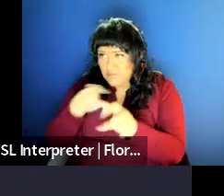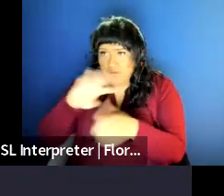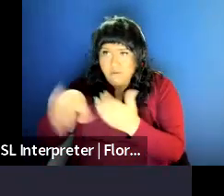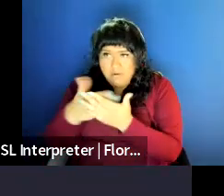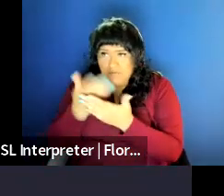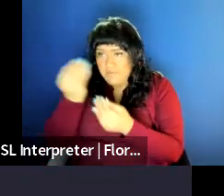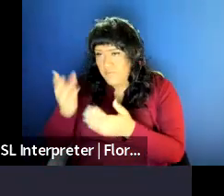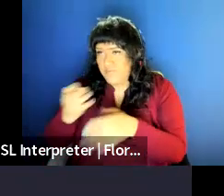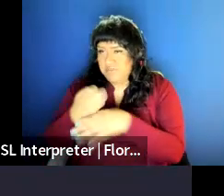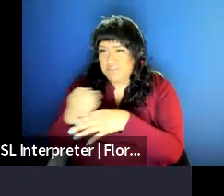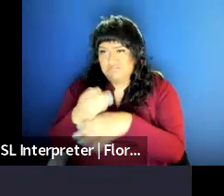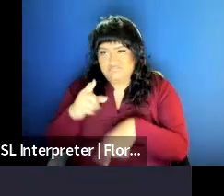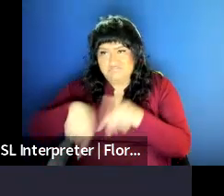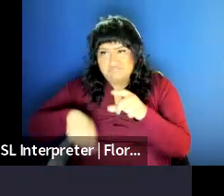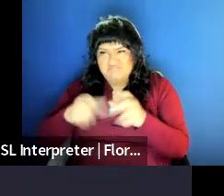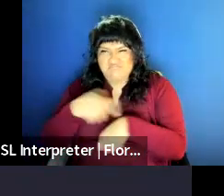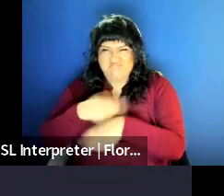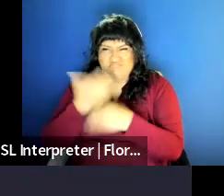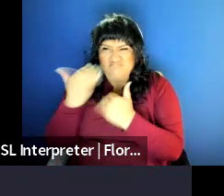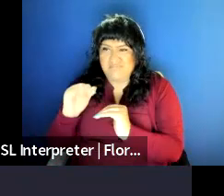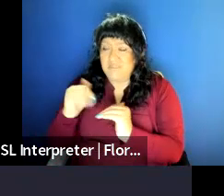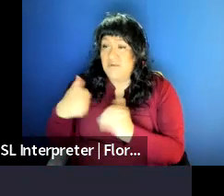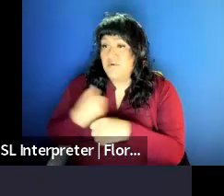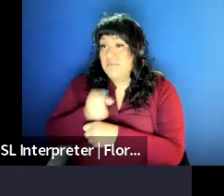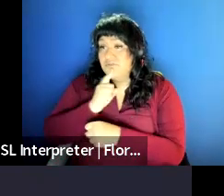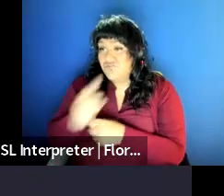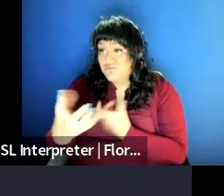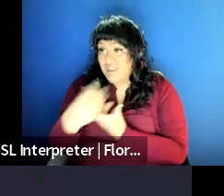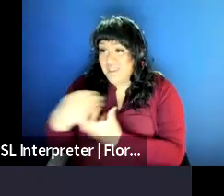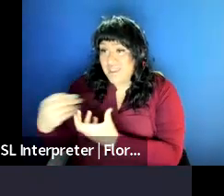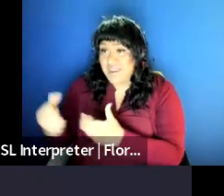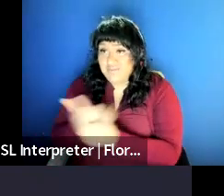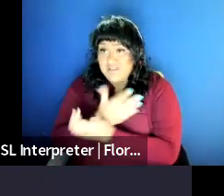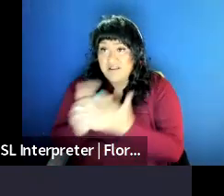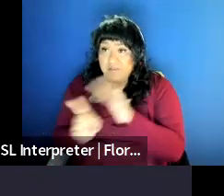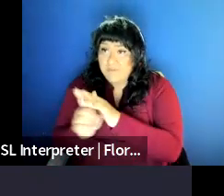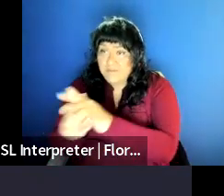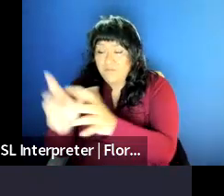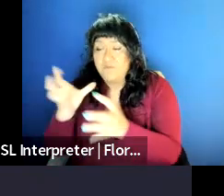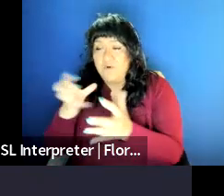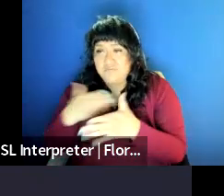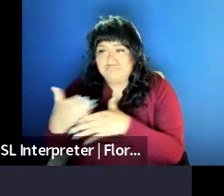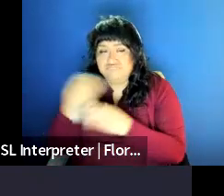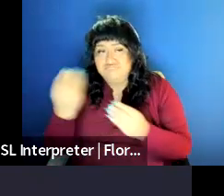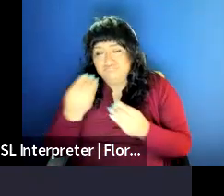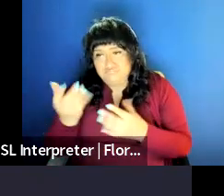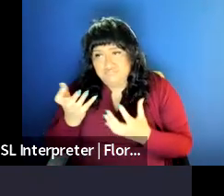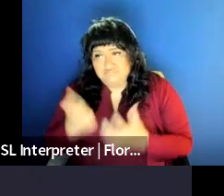following the panel, and we really like to engage with everything that's coming up for you all.